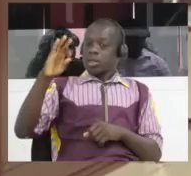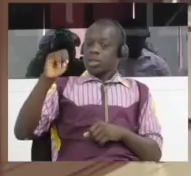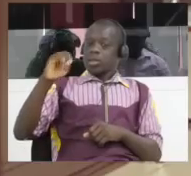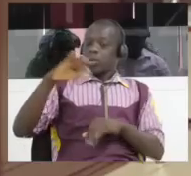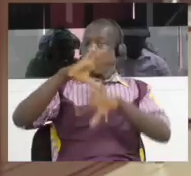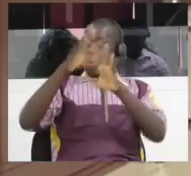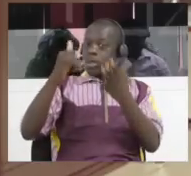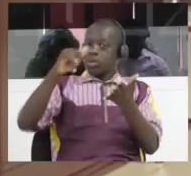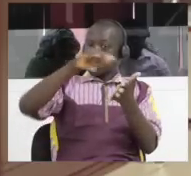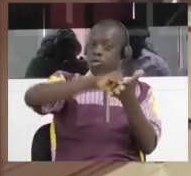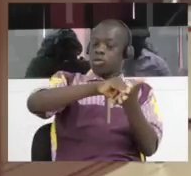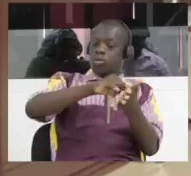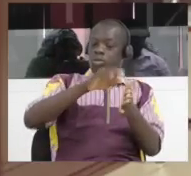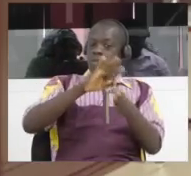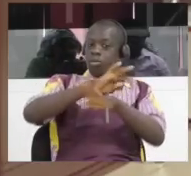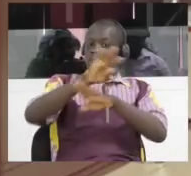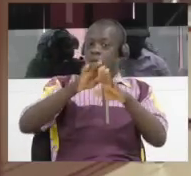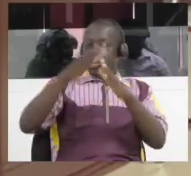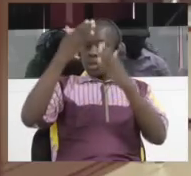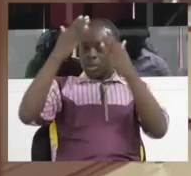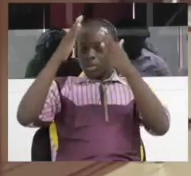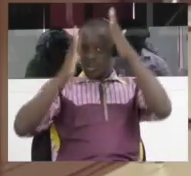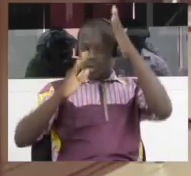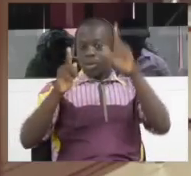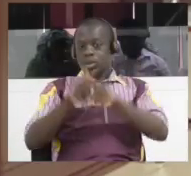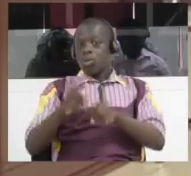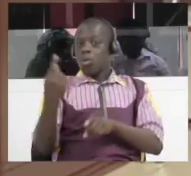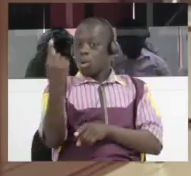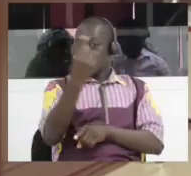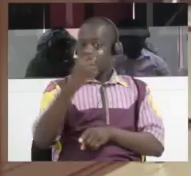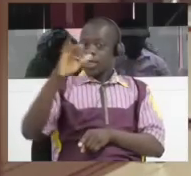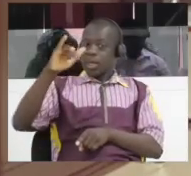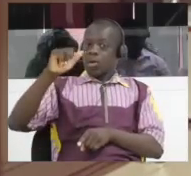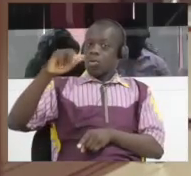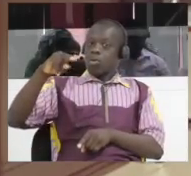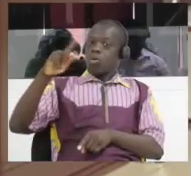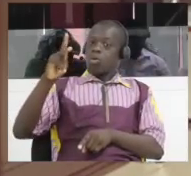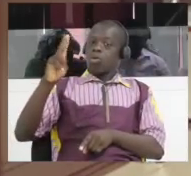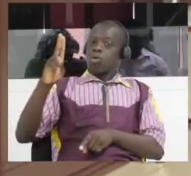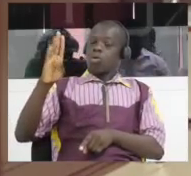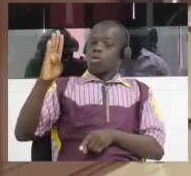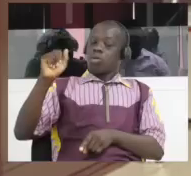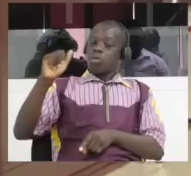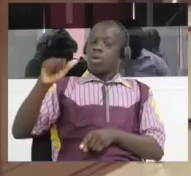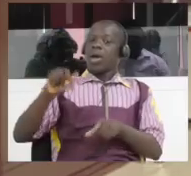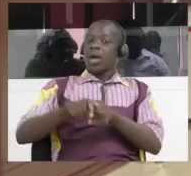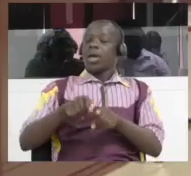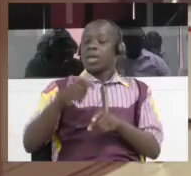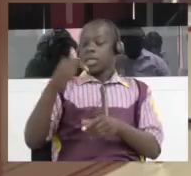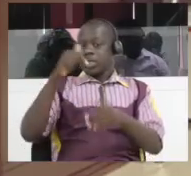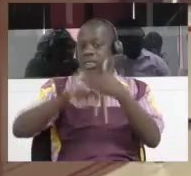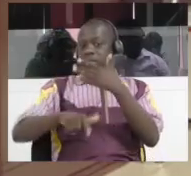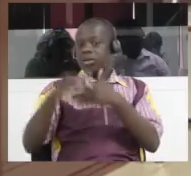were posted in Yundum. It was only Yankuba Ture who was with us in Farafenya. Thank you very much